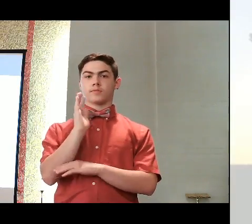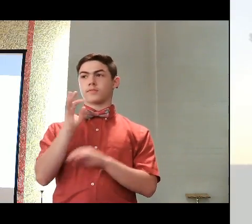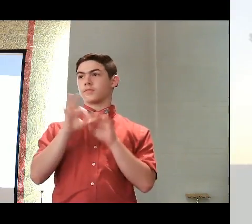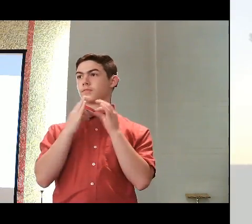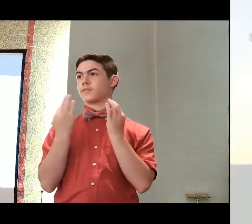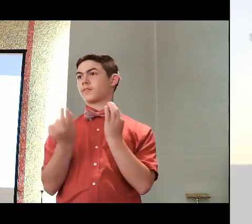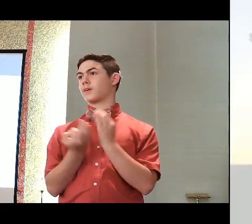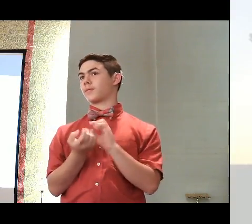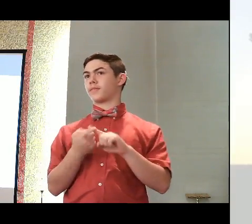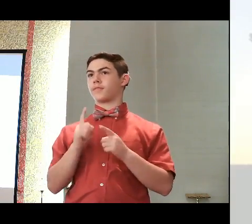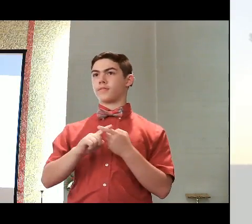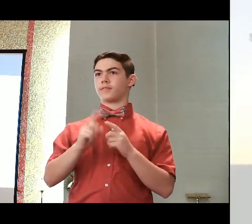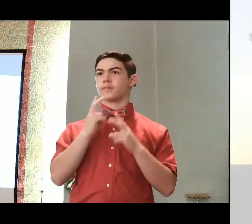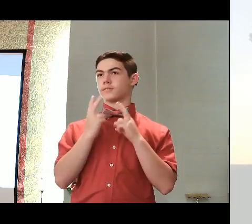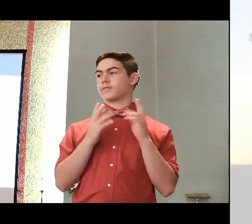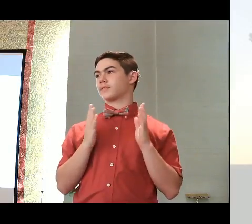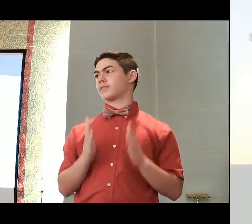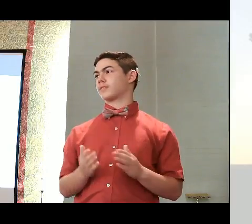Good afternoon, family and friends.